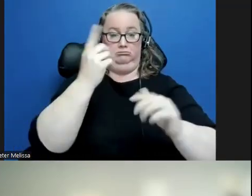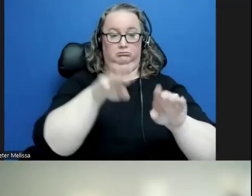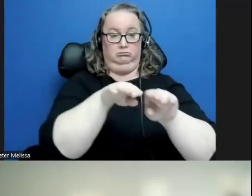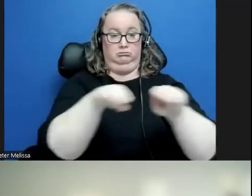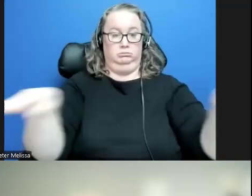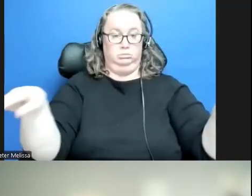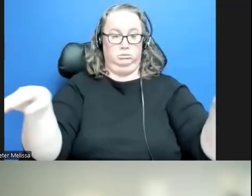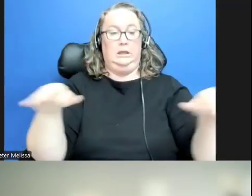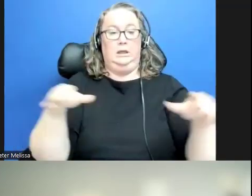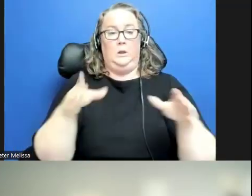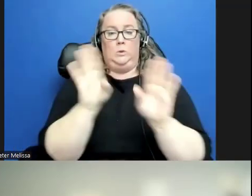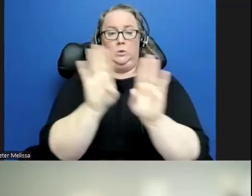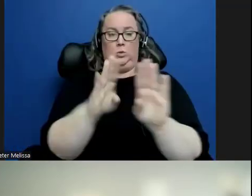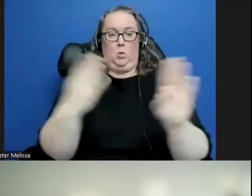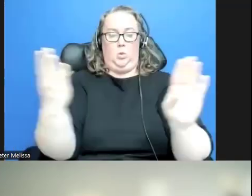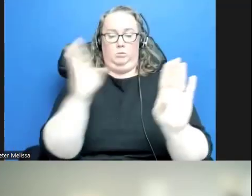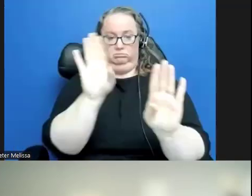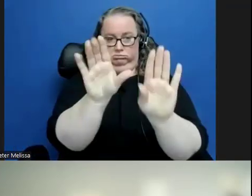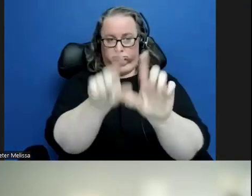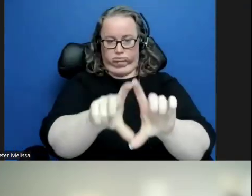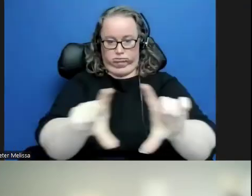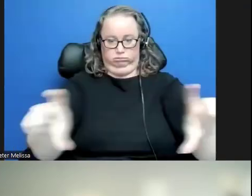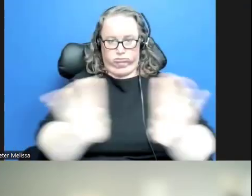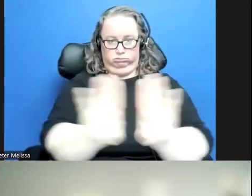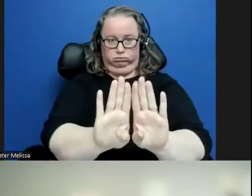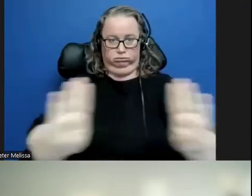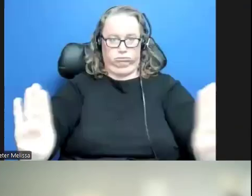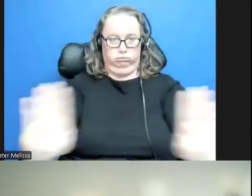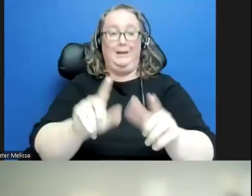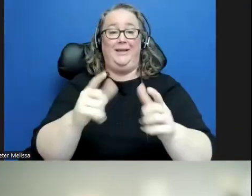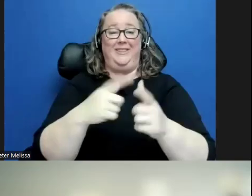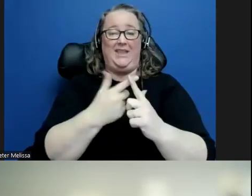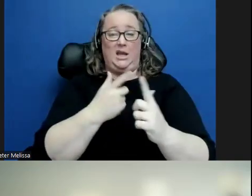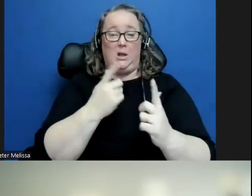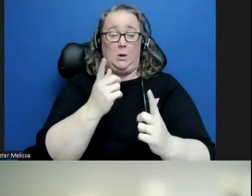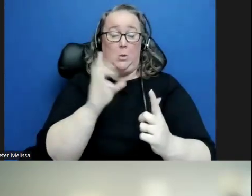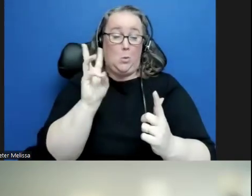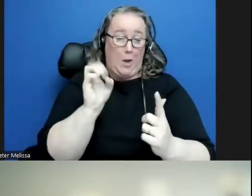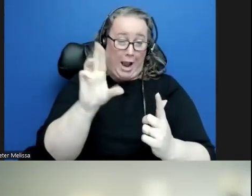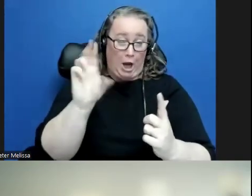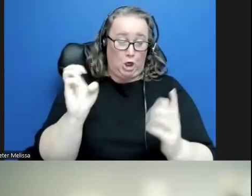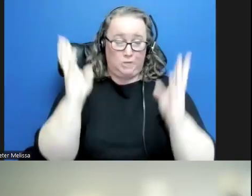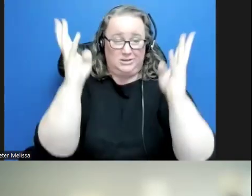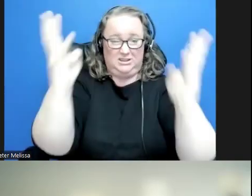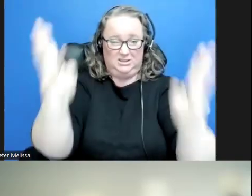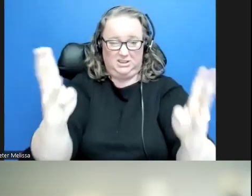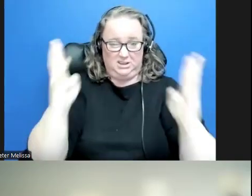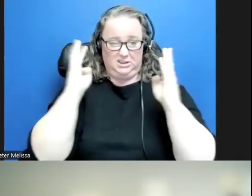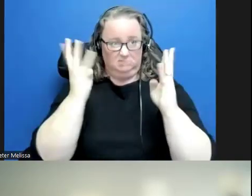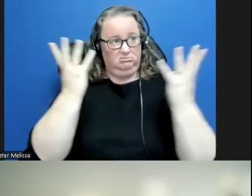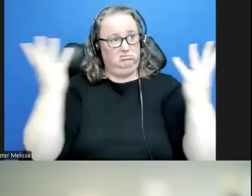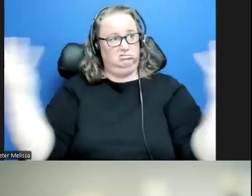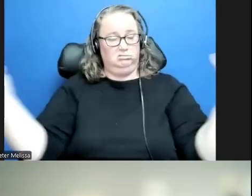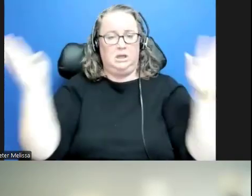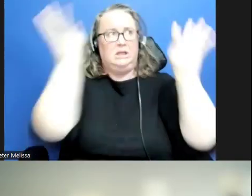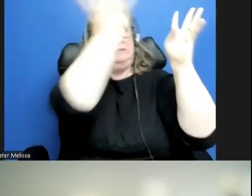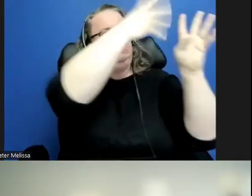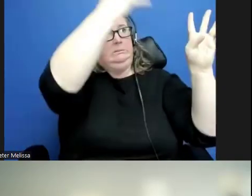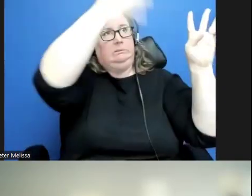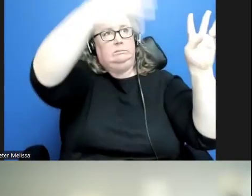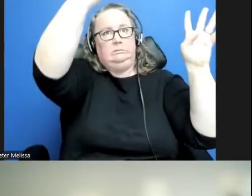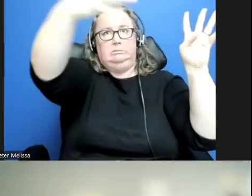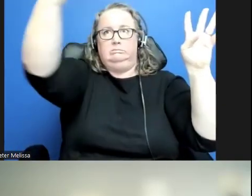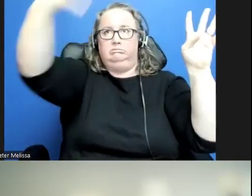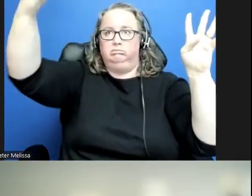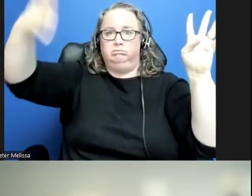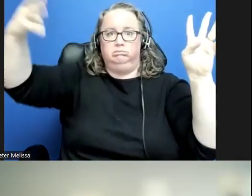staff enter, surrounded by a razor wire fence. And at the right